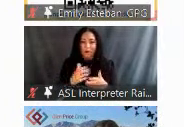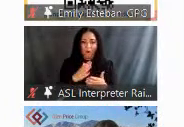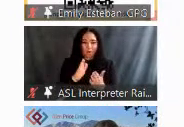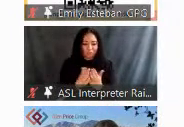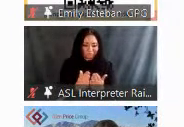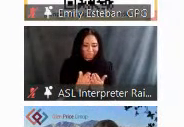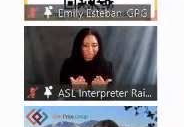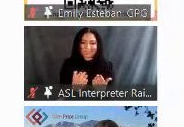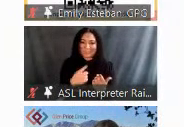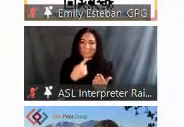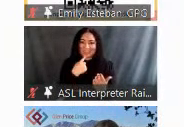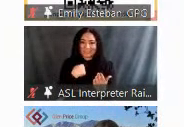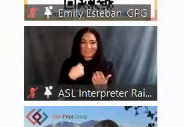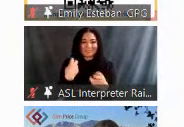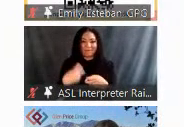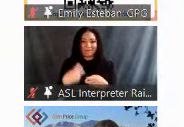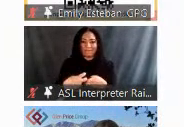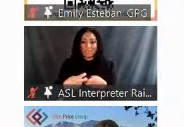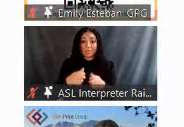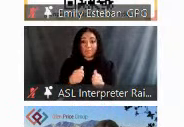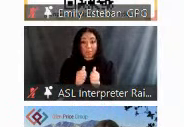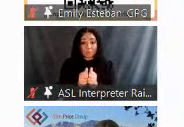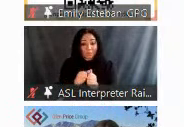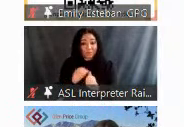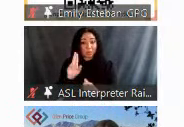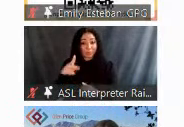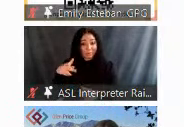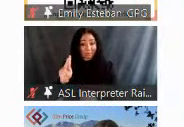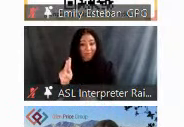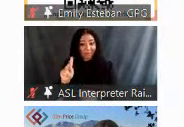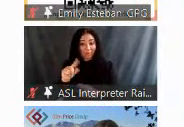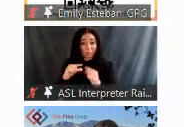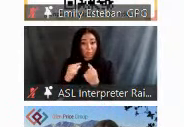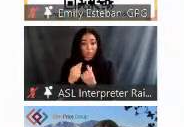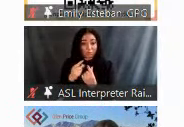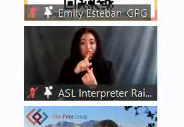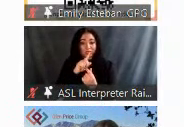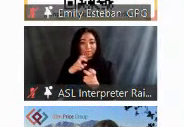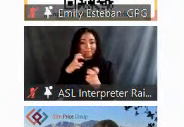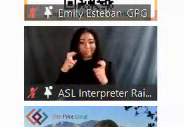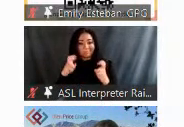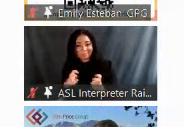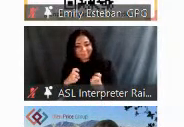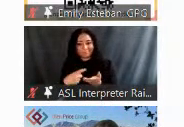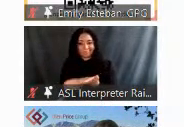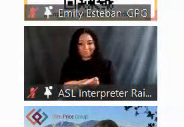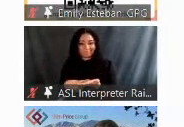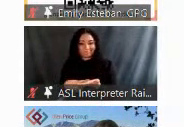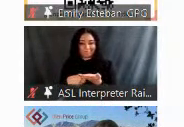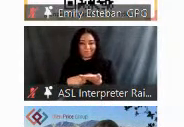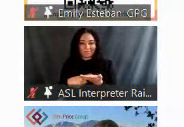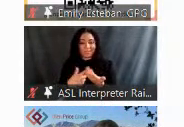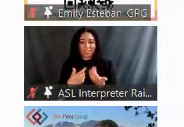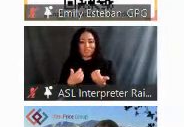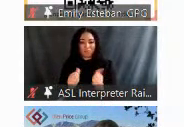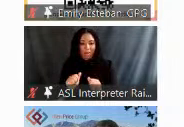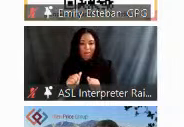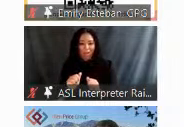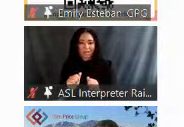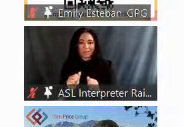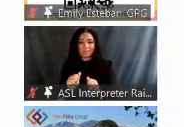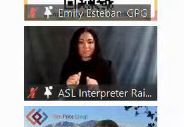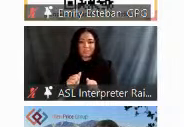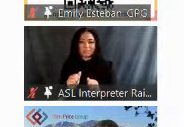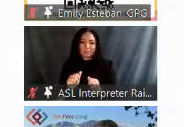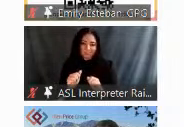is, but we have an opportunity with the UPK group to really sit down and do the really hard work. And I want to keep